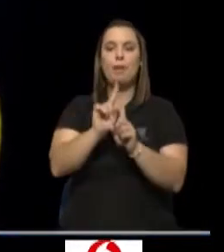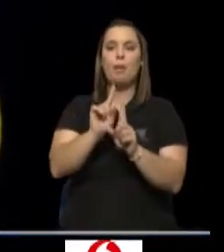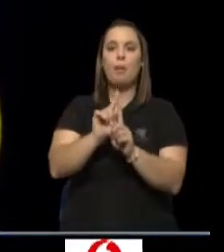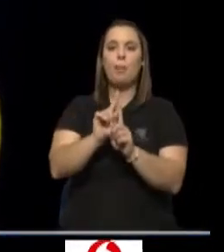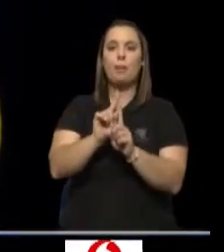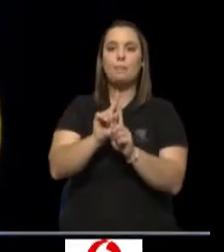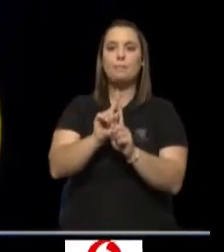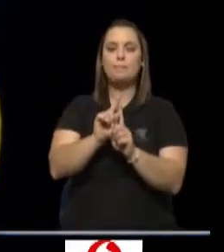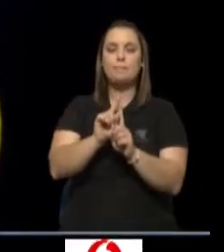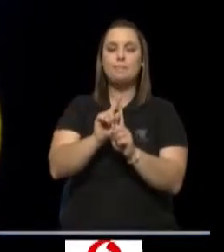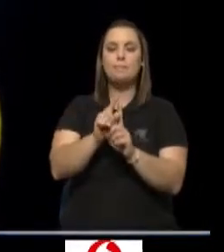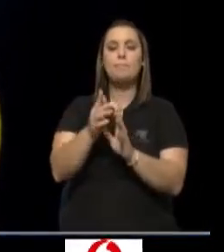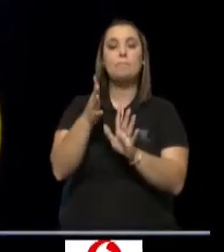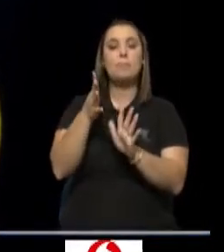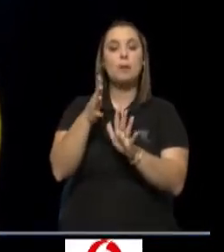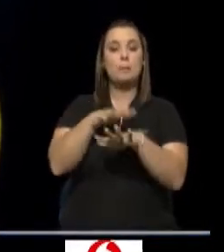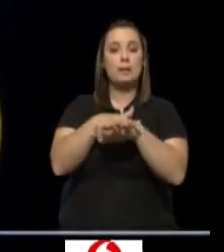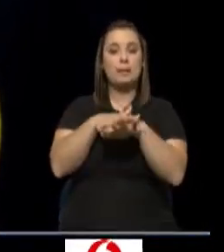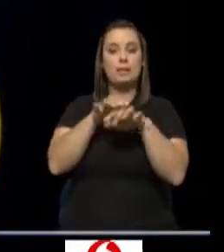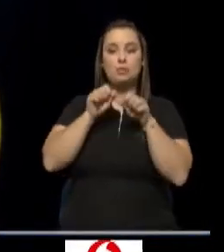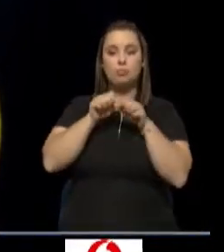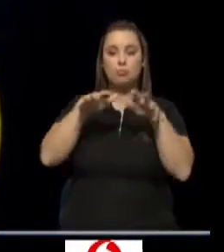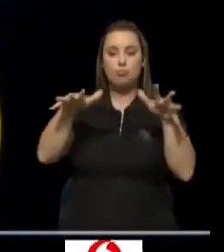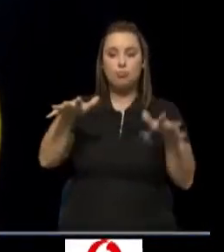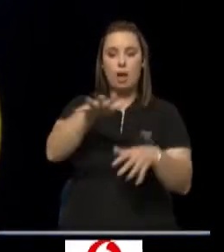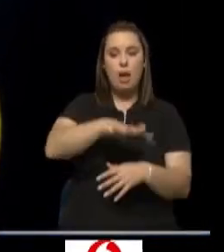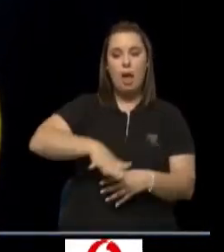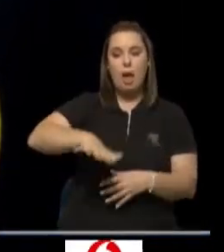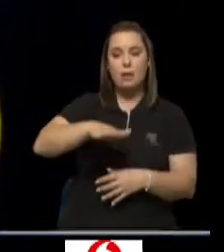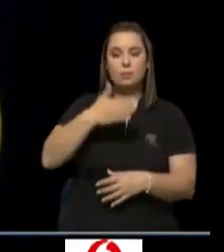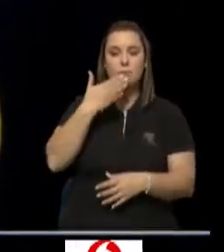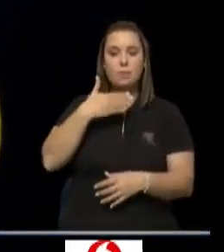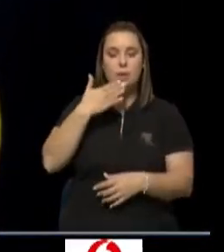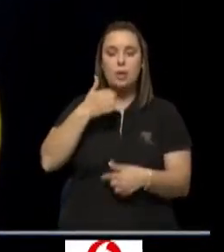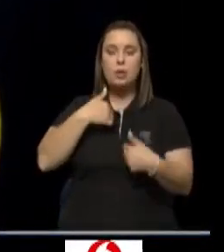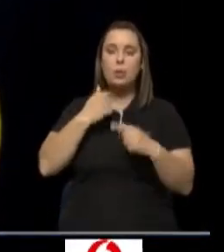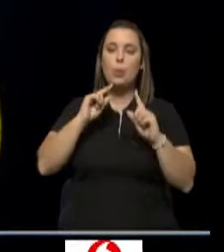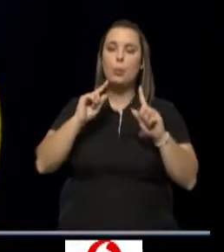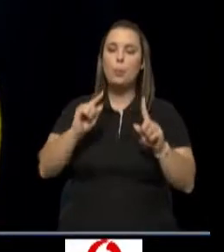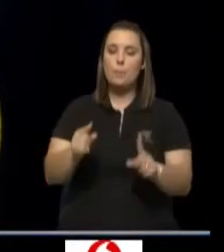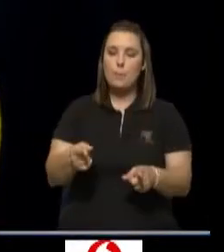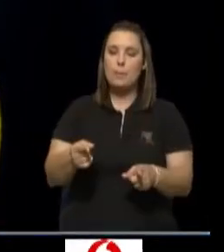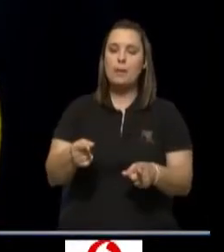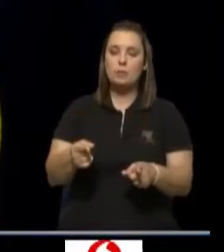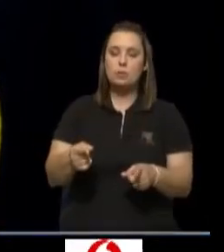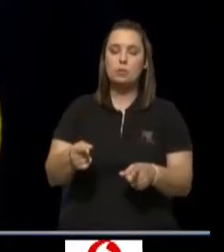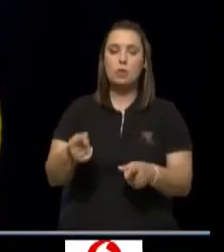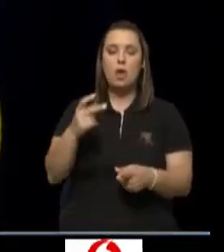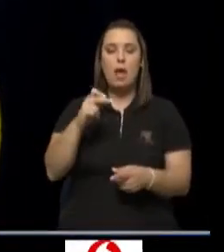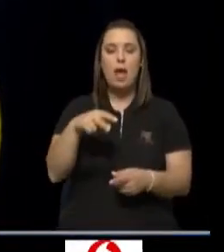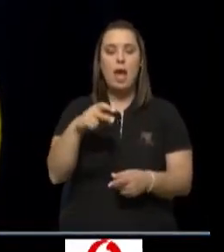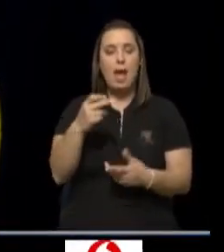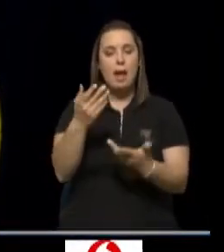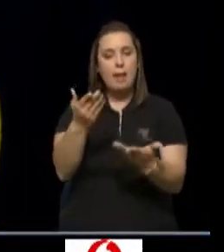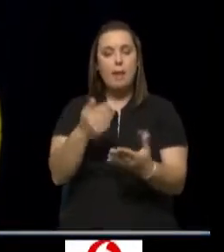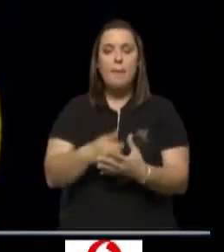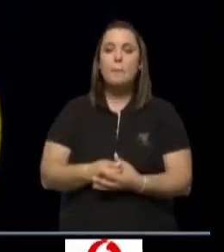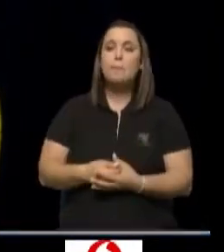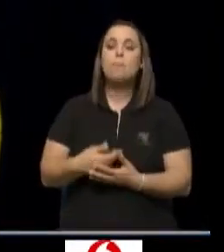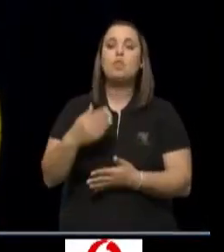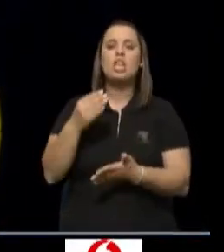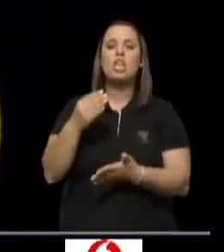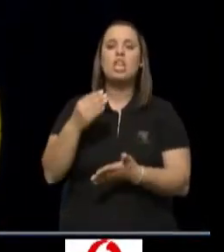we heard the minister announcing the coverage of the white areas. And I would like to begin whereby